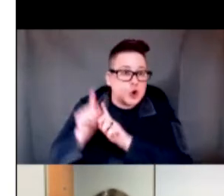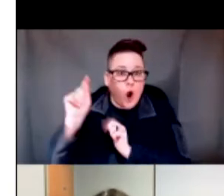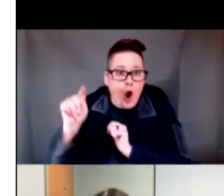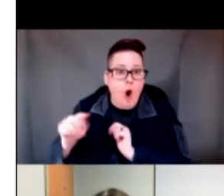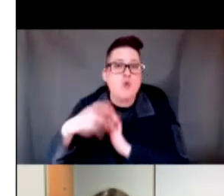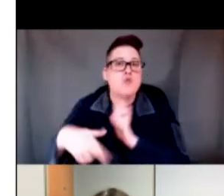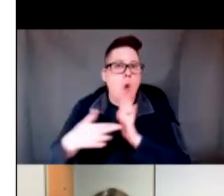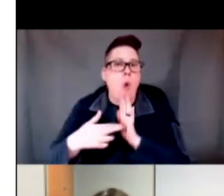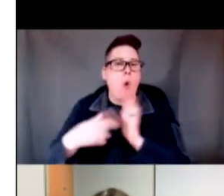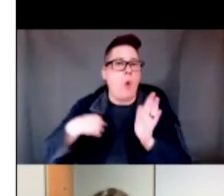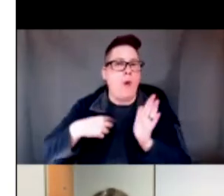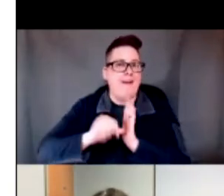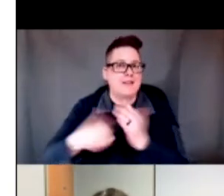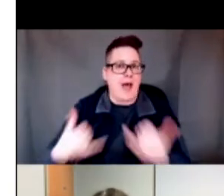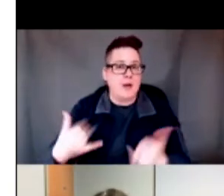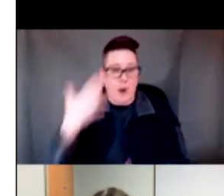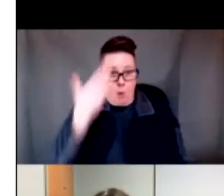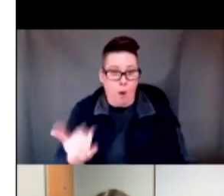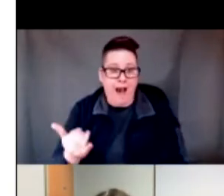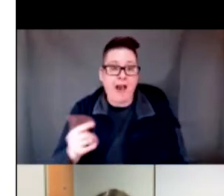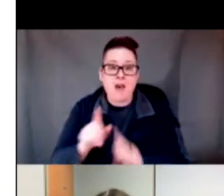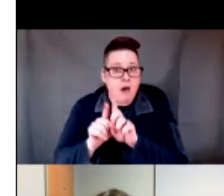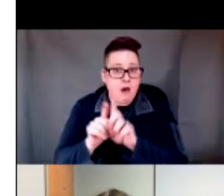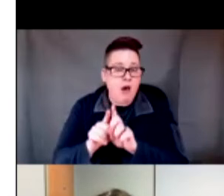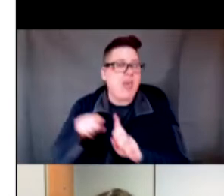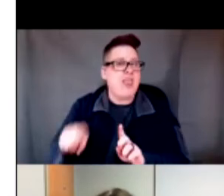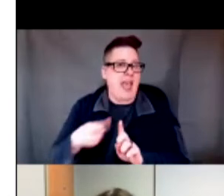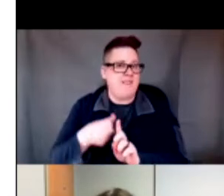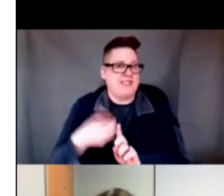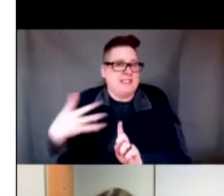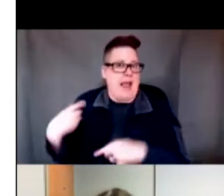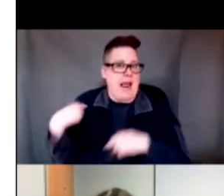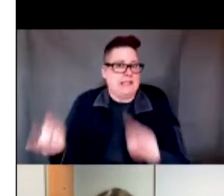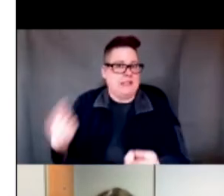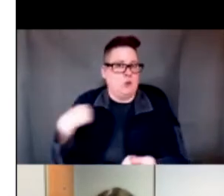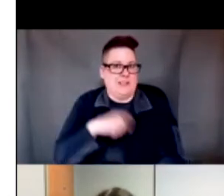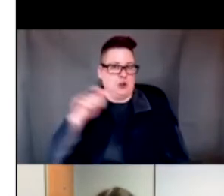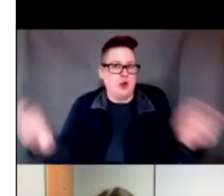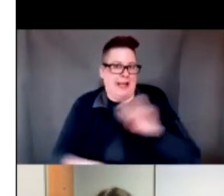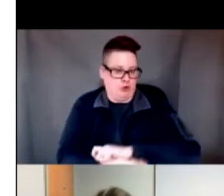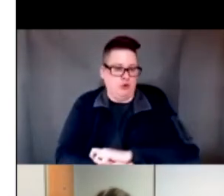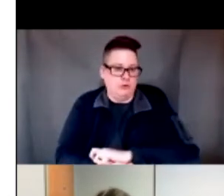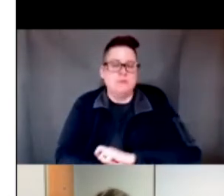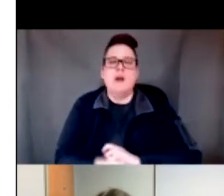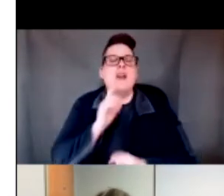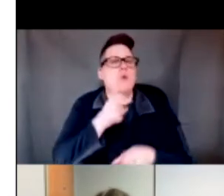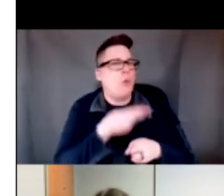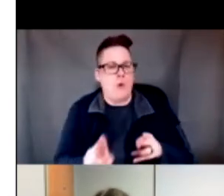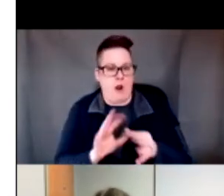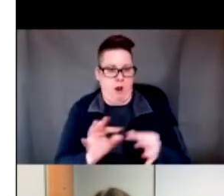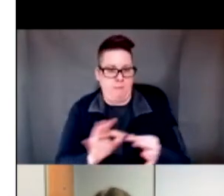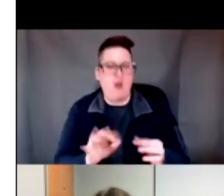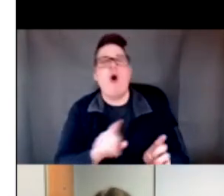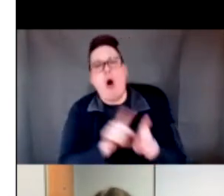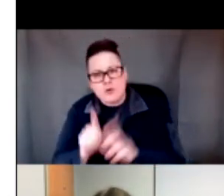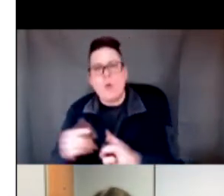we'll be emphasizing today because they have been grown since our practice transformation. And just to quickly comment that we do also